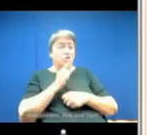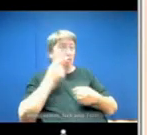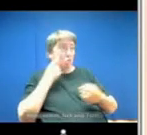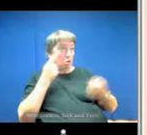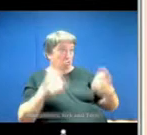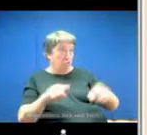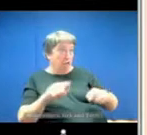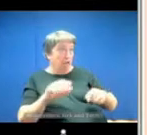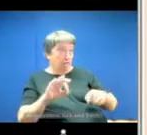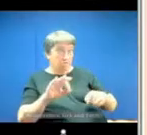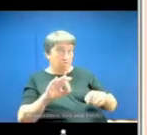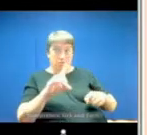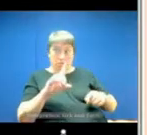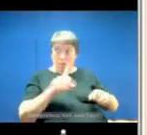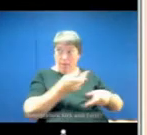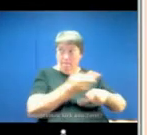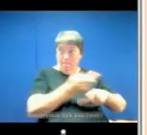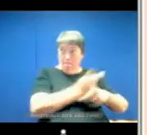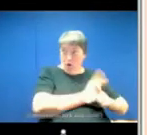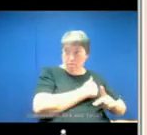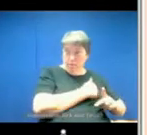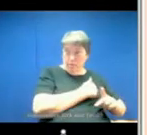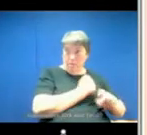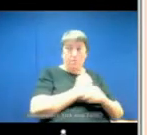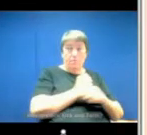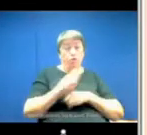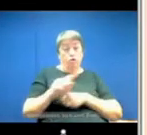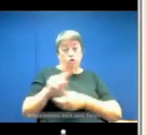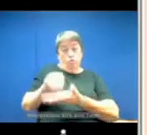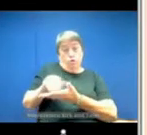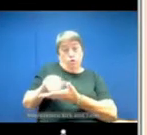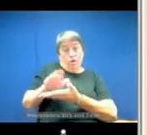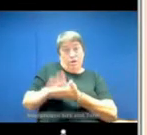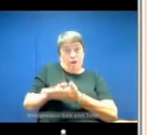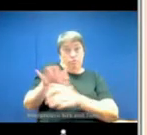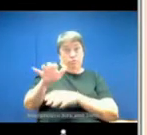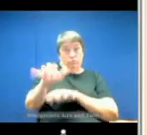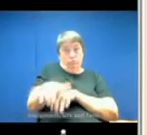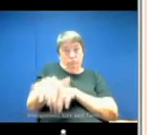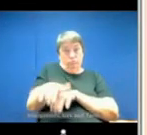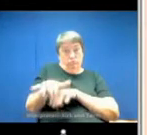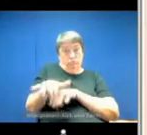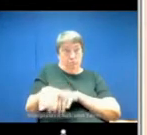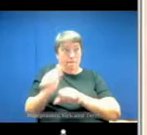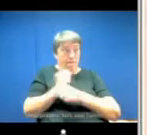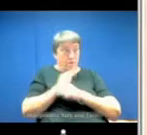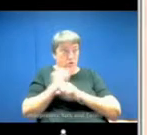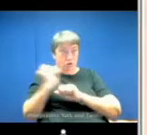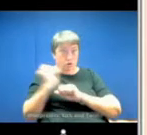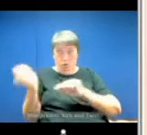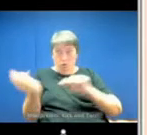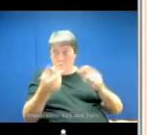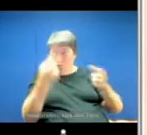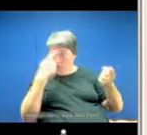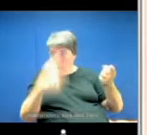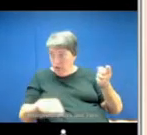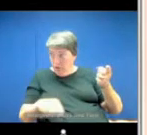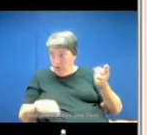it's put on the record and that everyone has agreed to it and knows that it's happening.